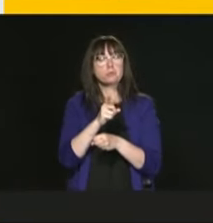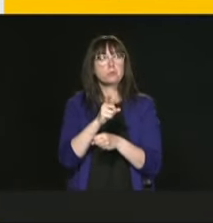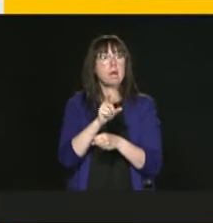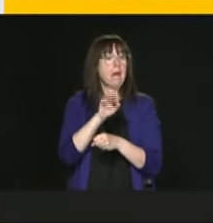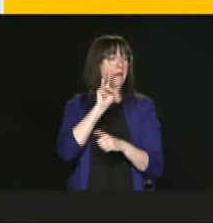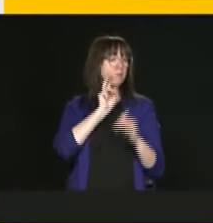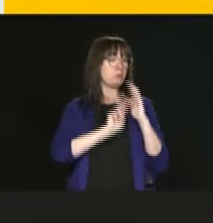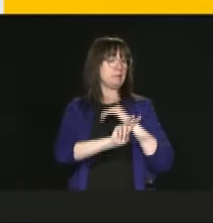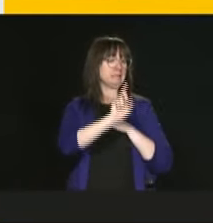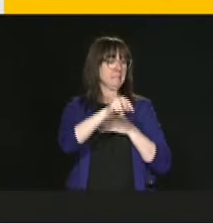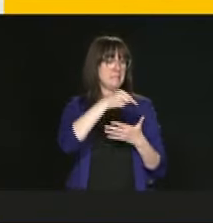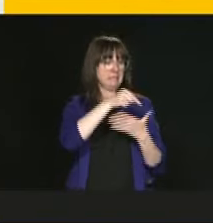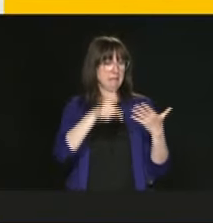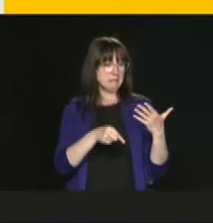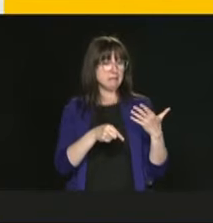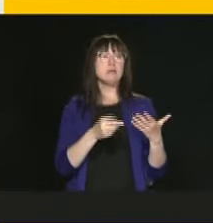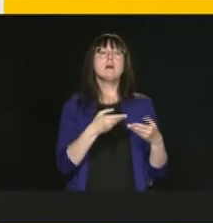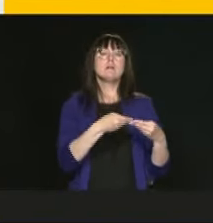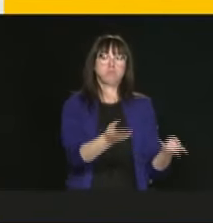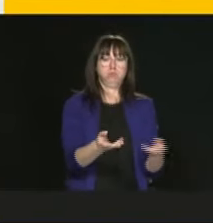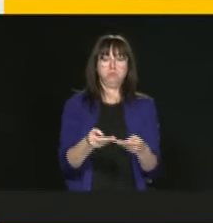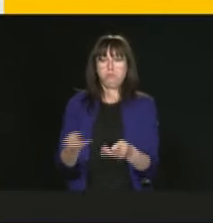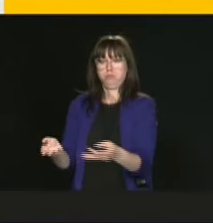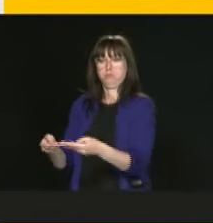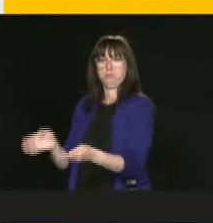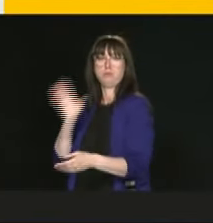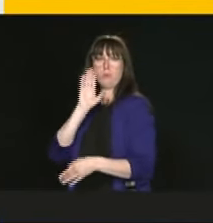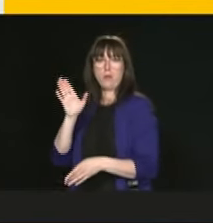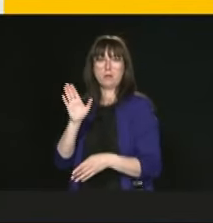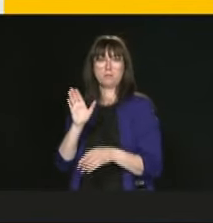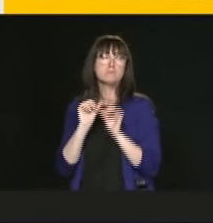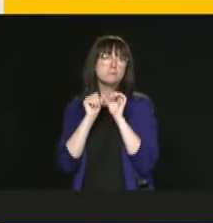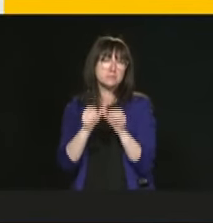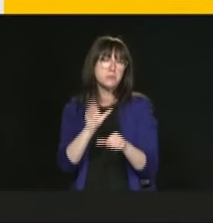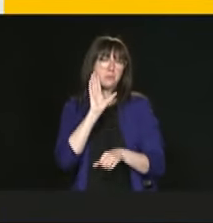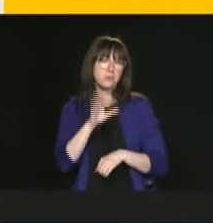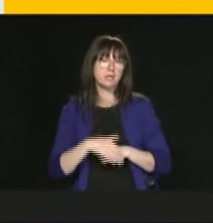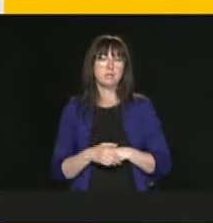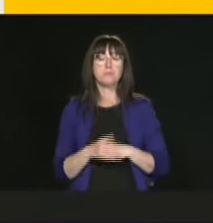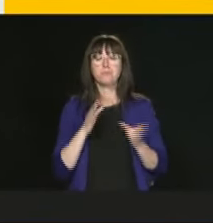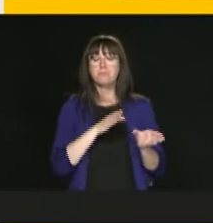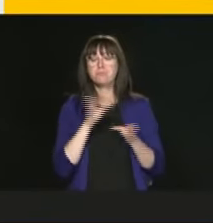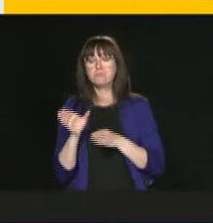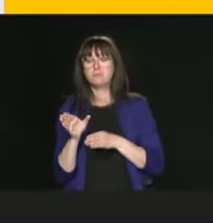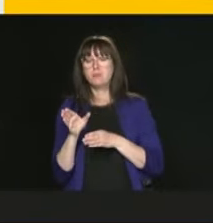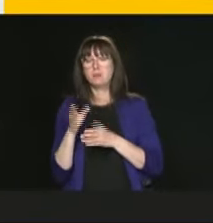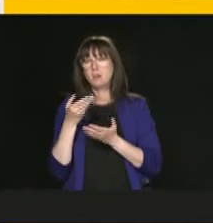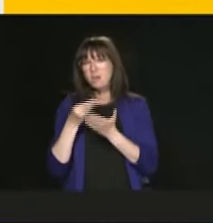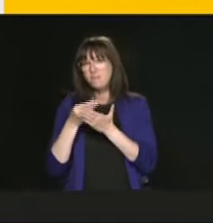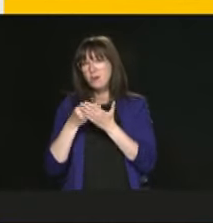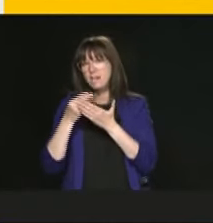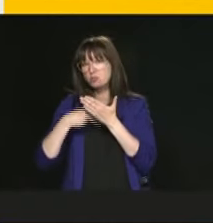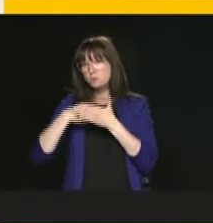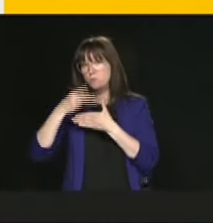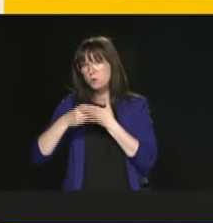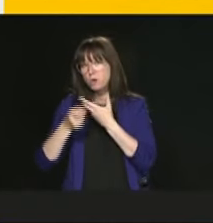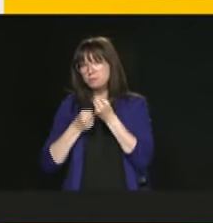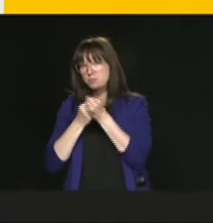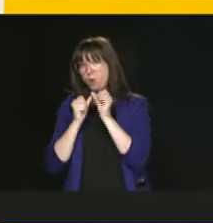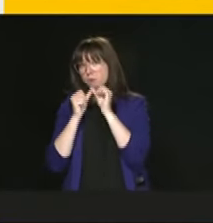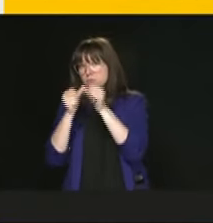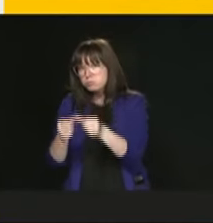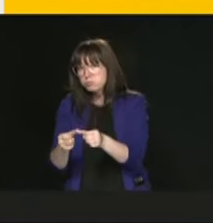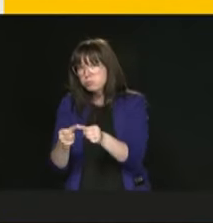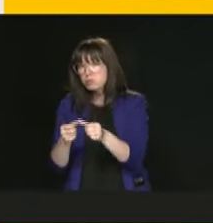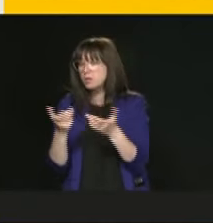will need in terms of PPE, and that is something we're going to continue. As for how long these supports are going to last,